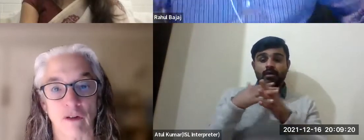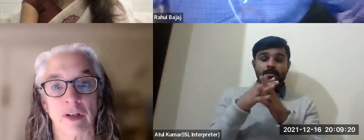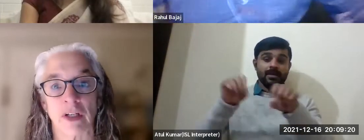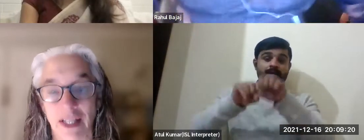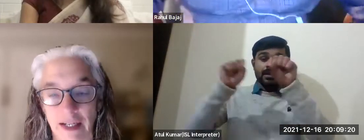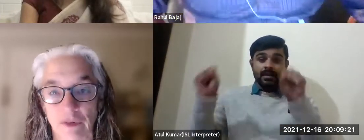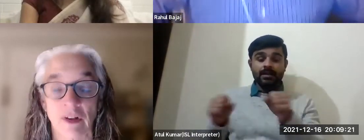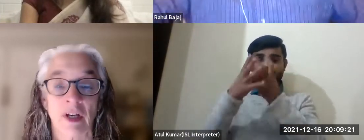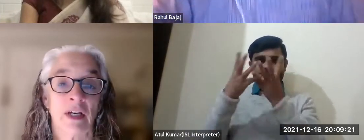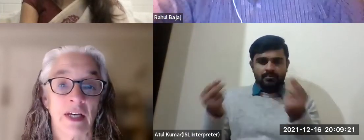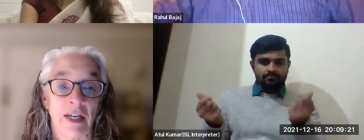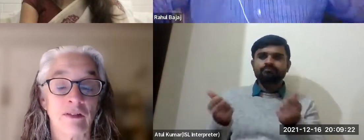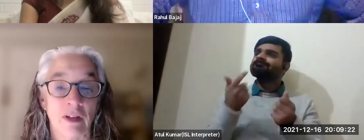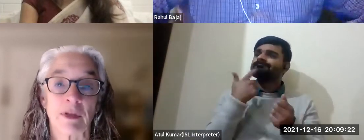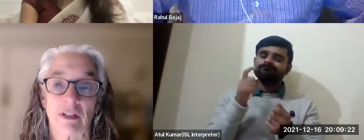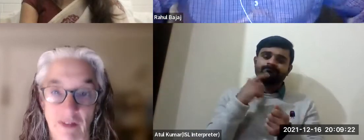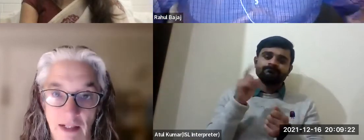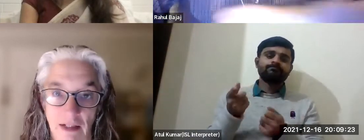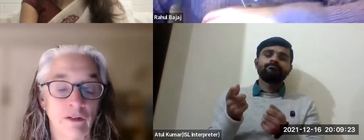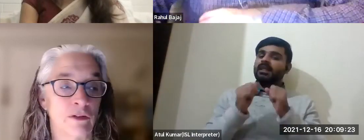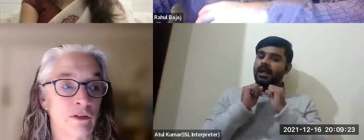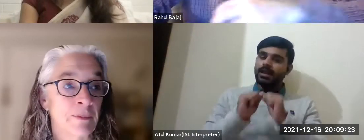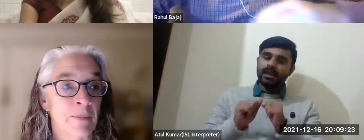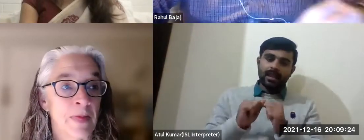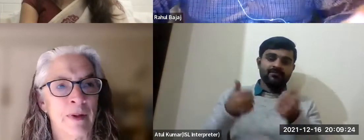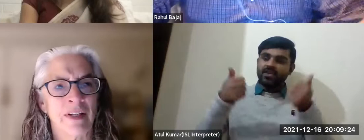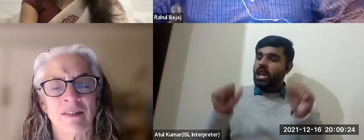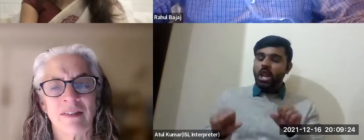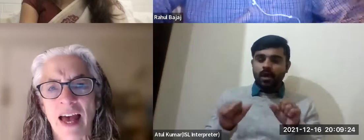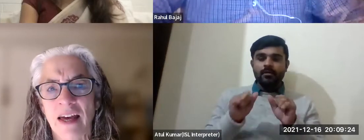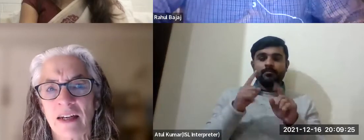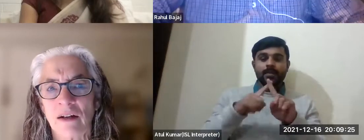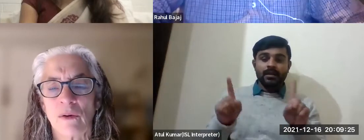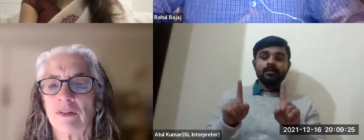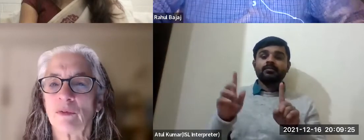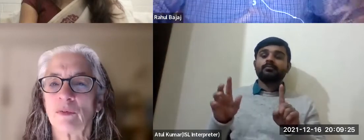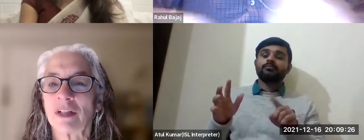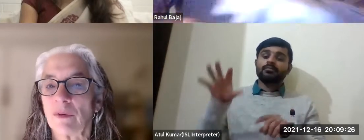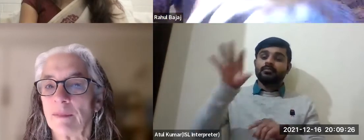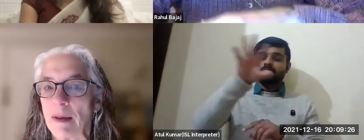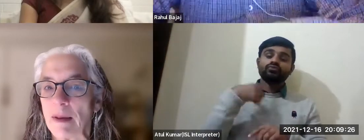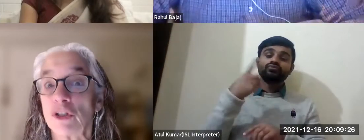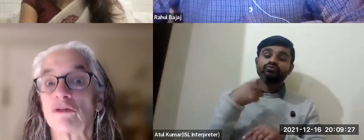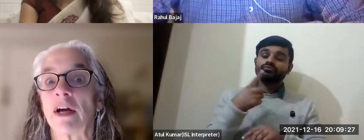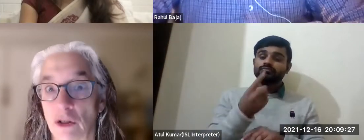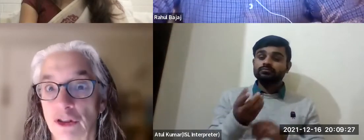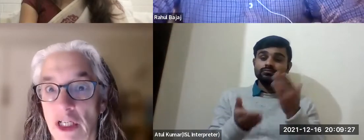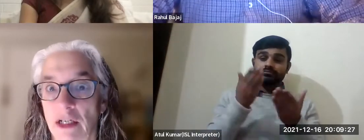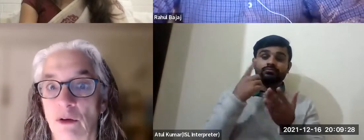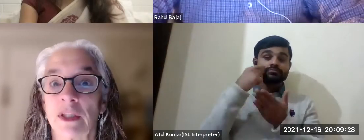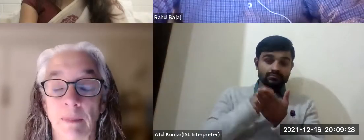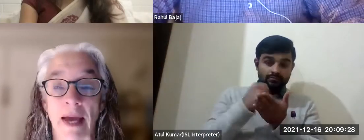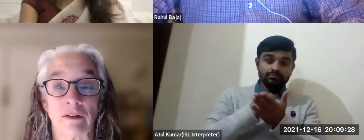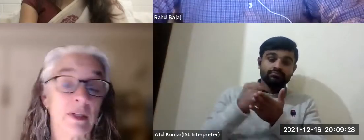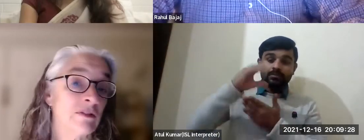for solving claims is typically to file a lawsuit. But instead, we said, well, maybe we should try